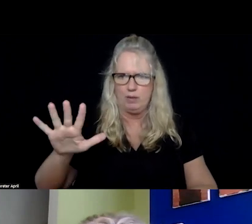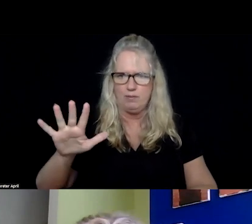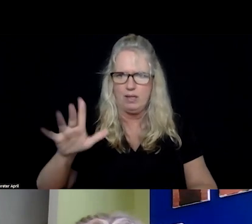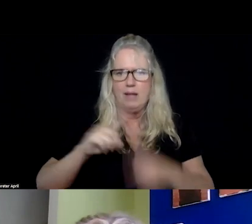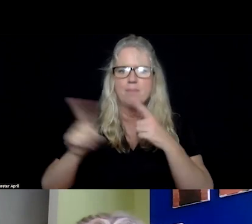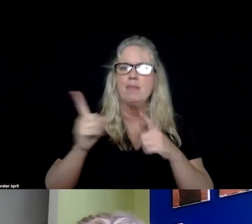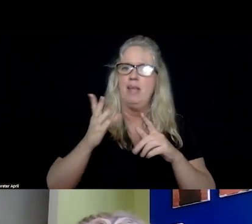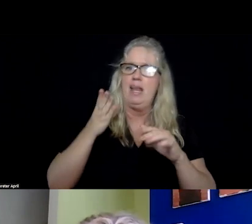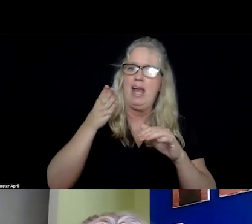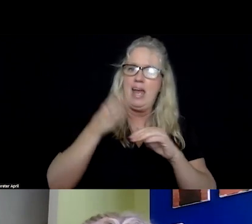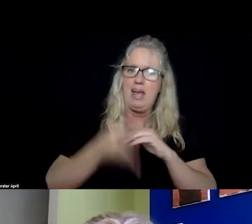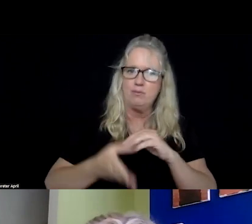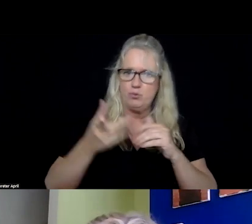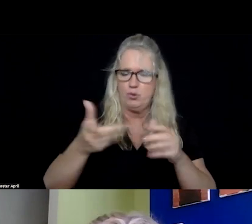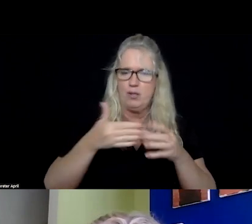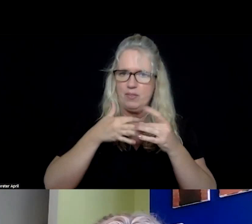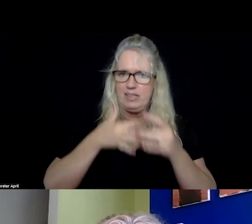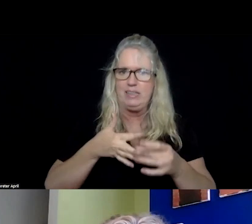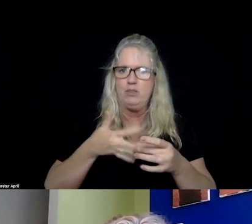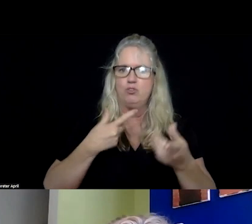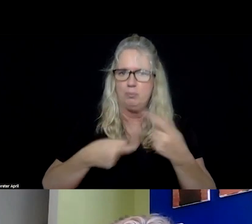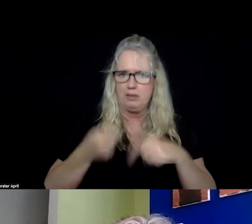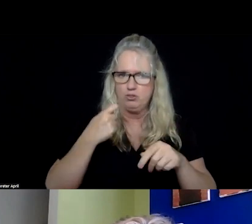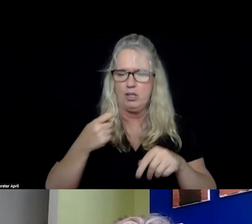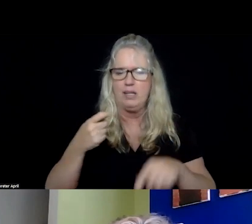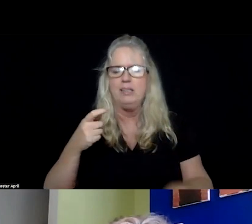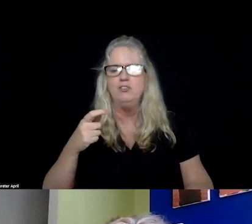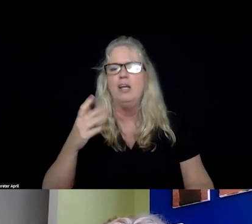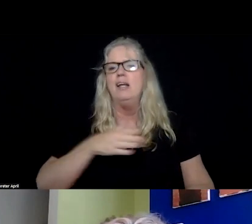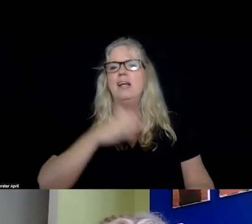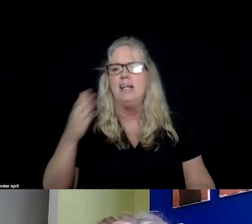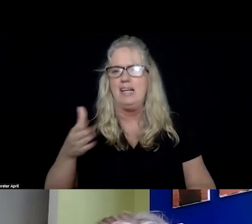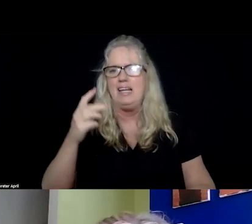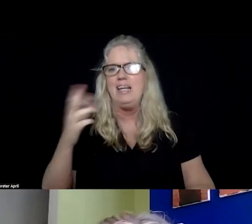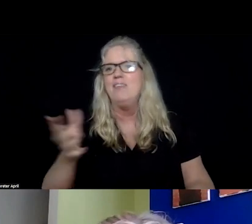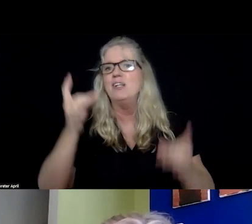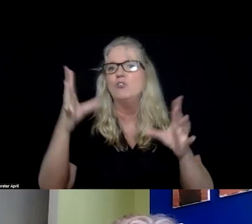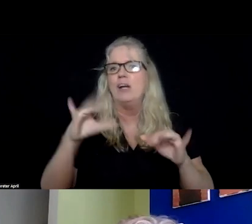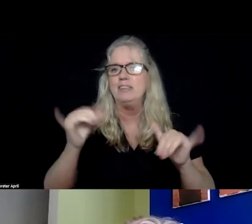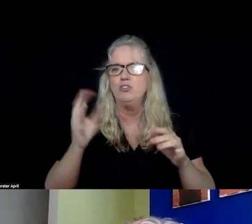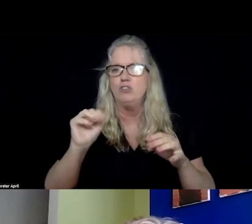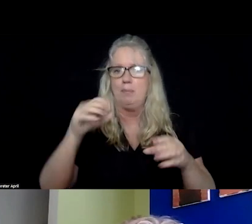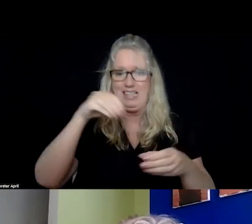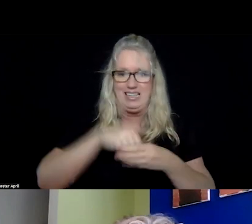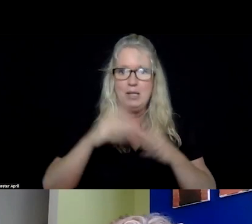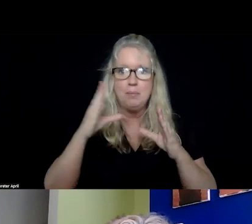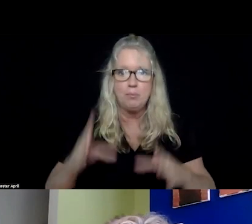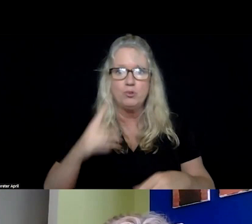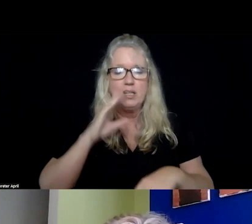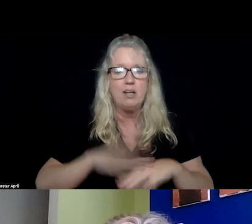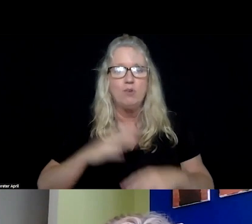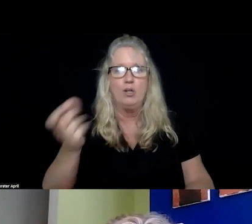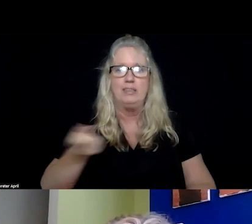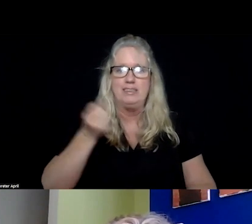the leadership exchange in the Netherlands, there is the Crisis Jam in person, okay, for Saturday,